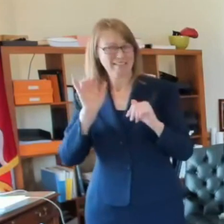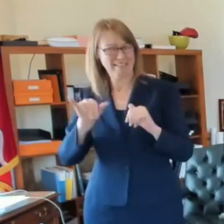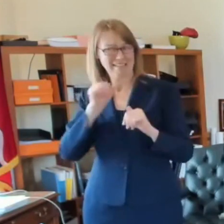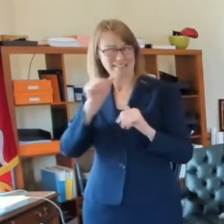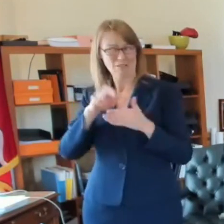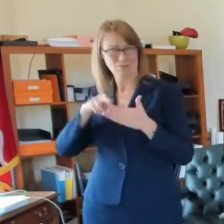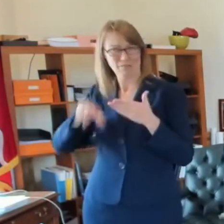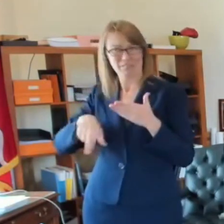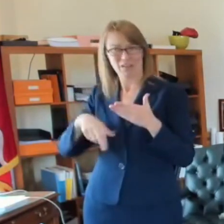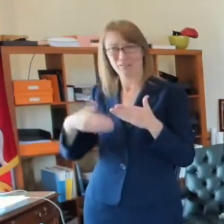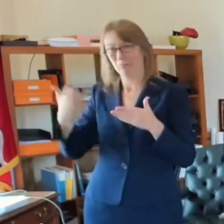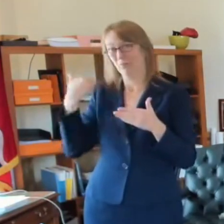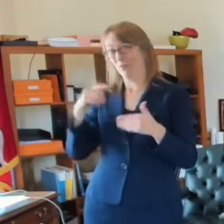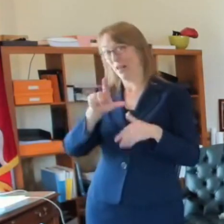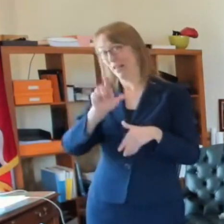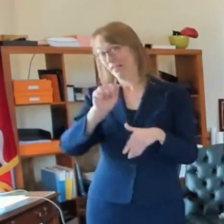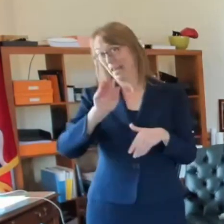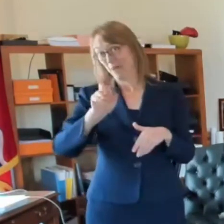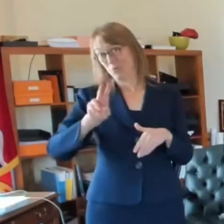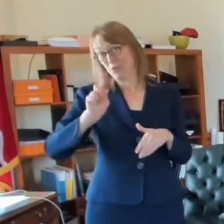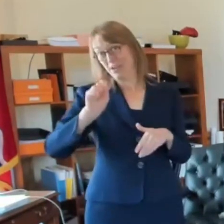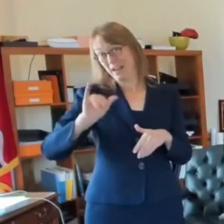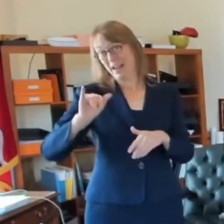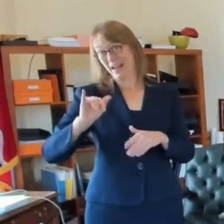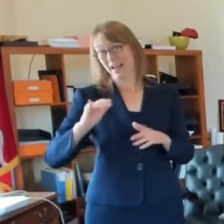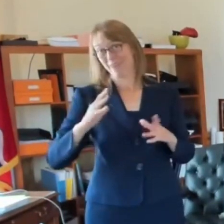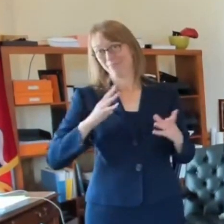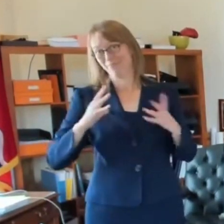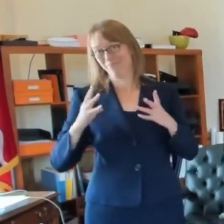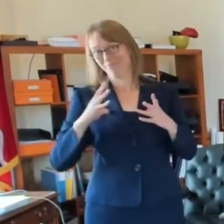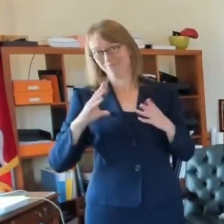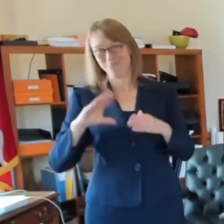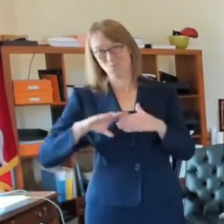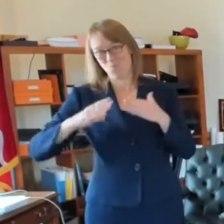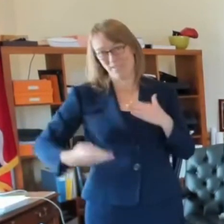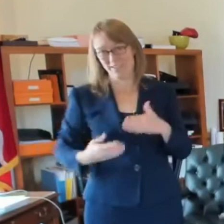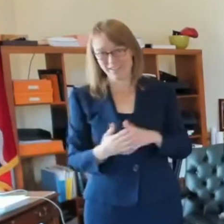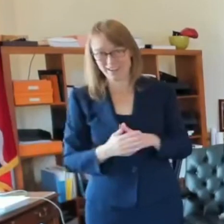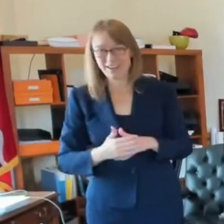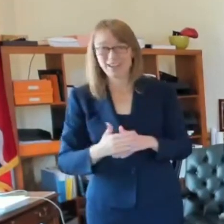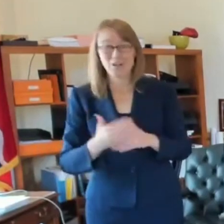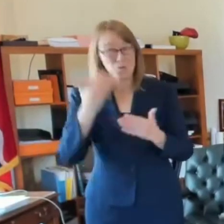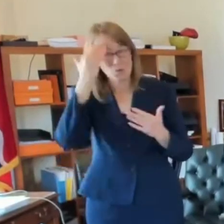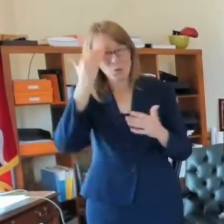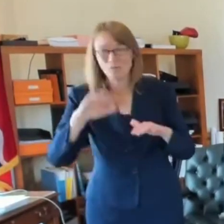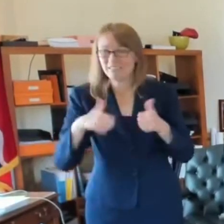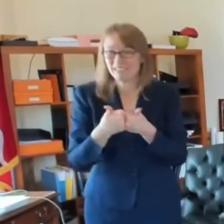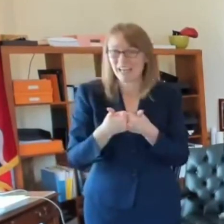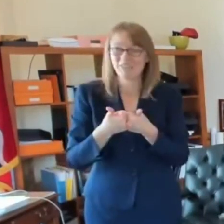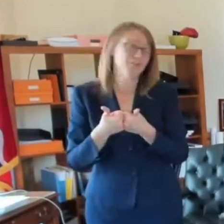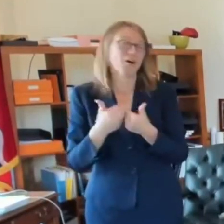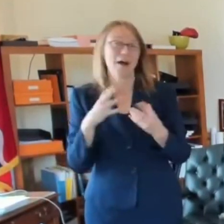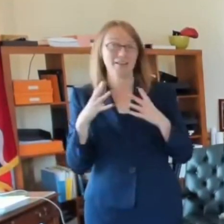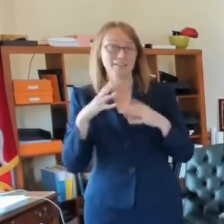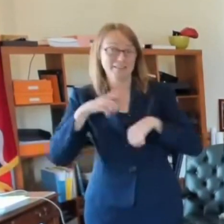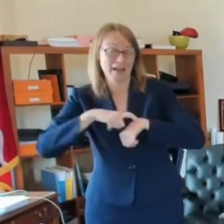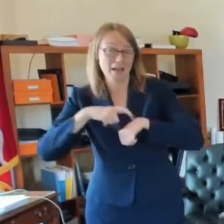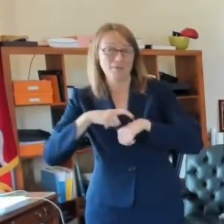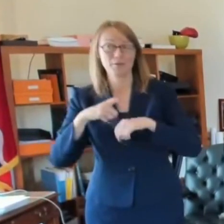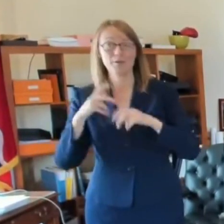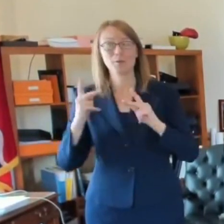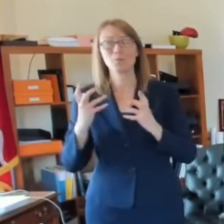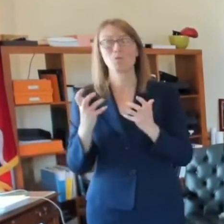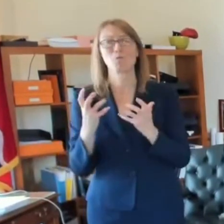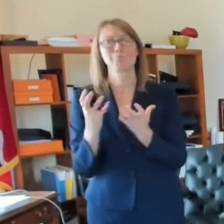weekend, where we know these holidays are tough. People want to have fun and socialize. So I hope those